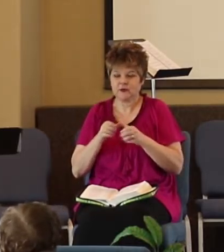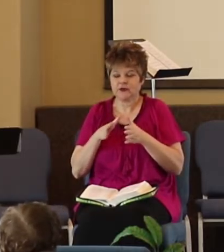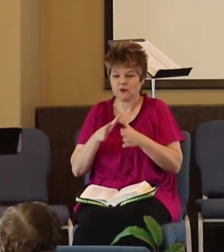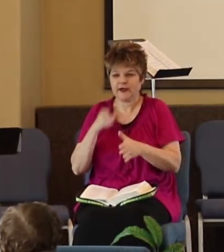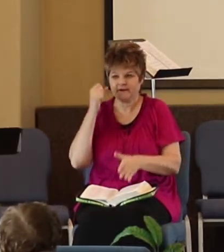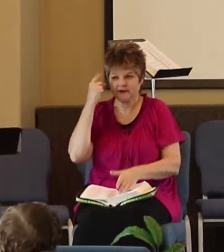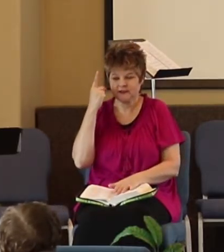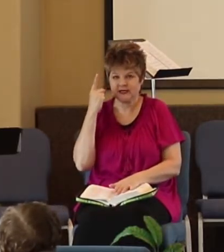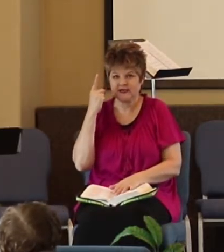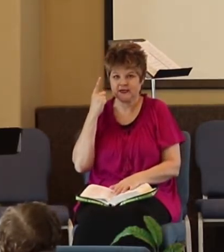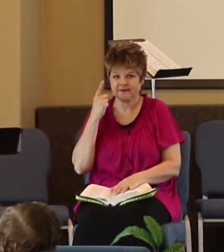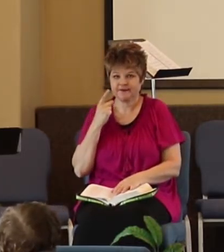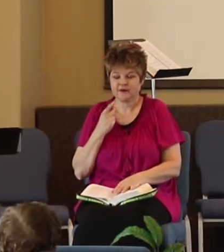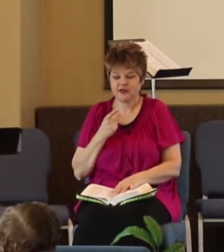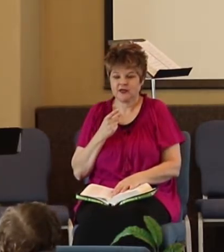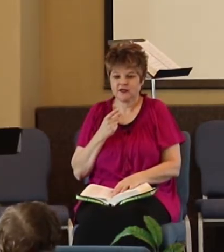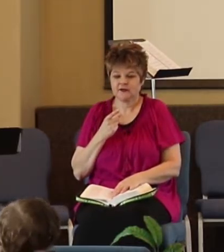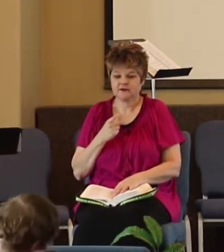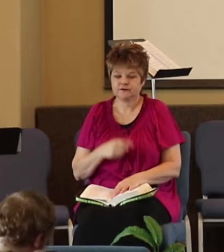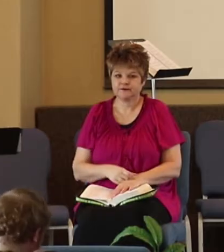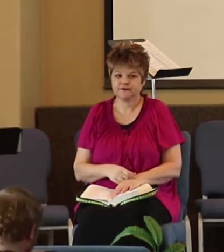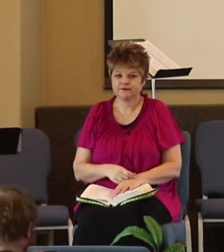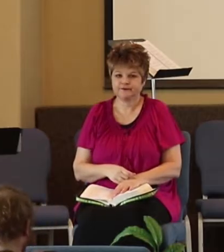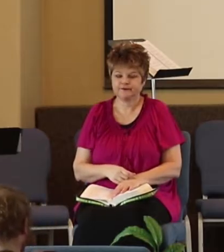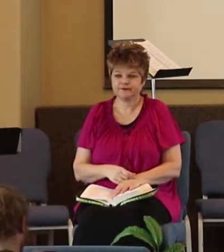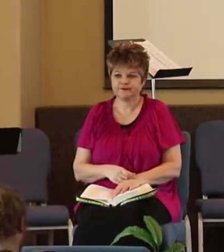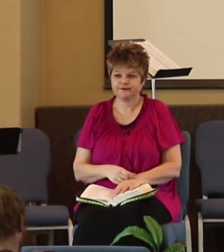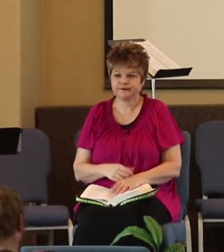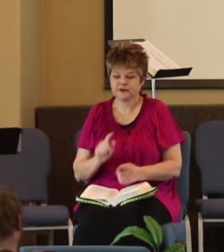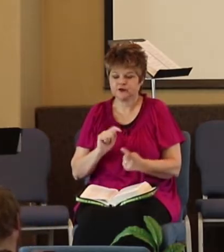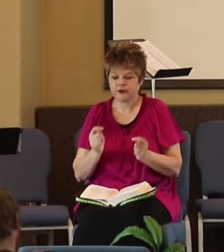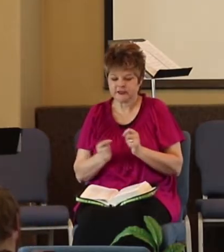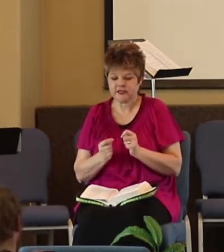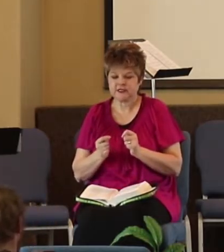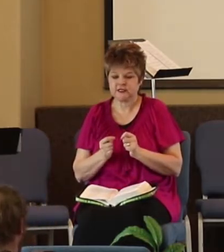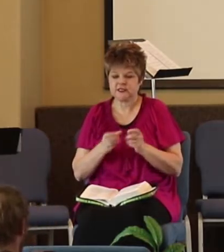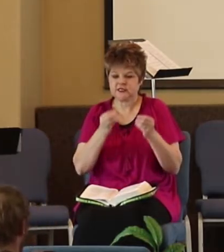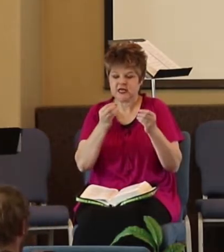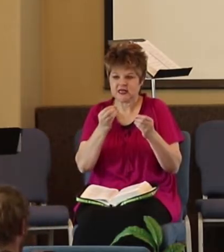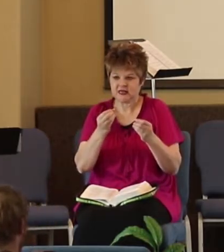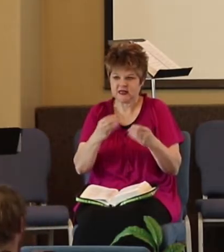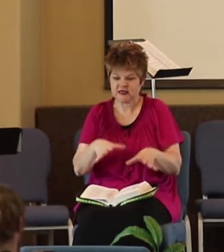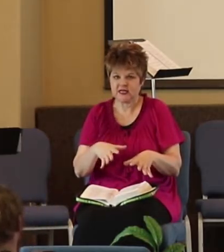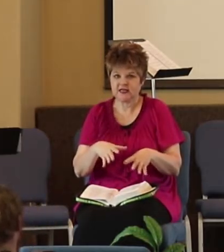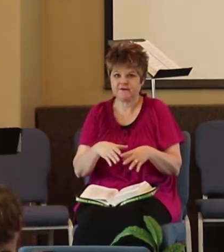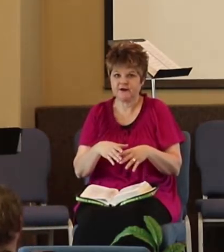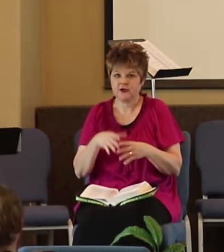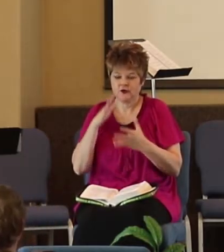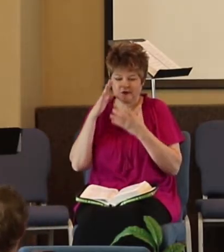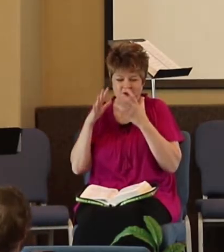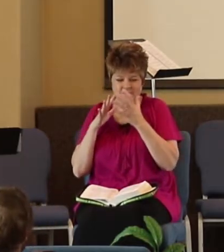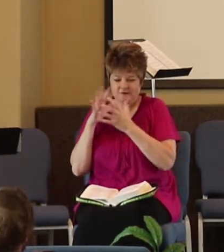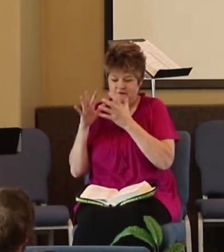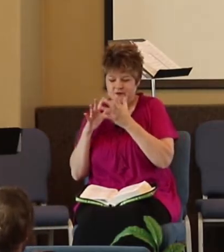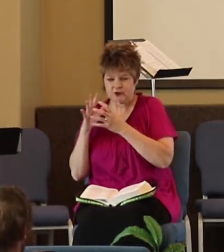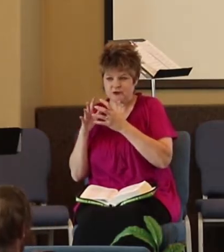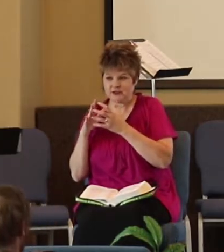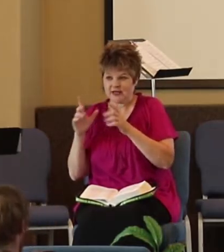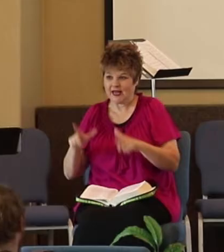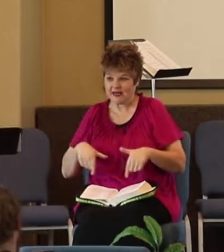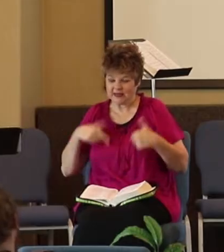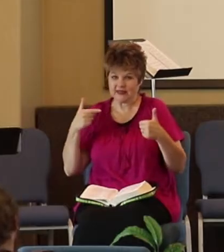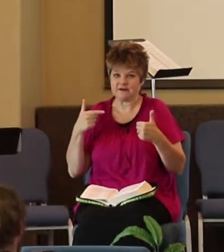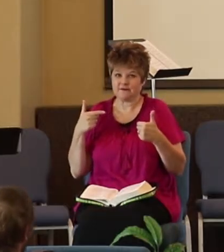what the Message says. I like this translation of it here, this paraphrase. Leave your impoverished confusion and